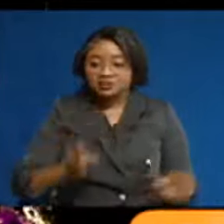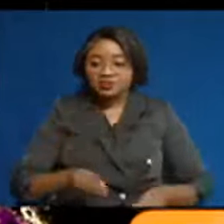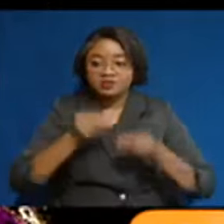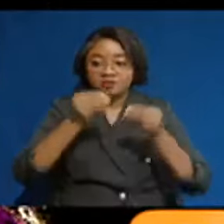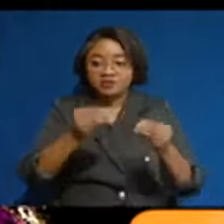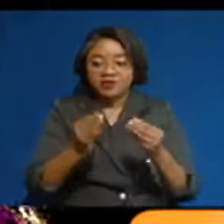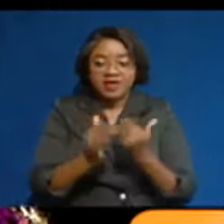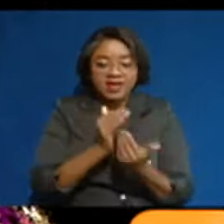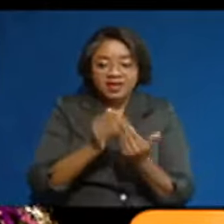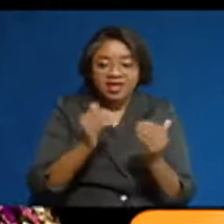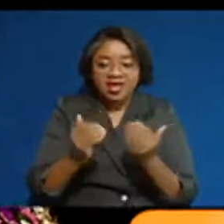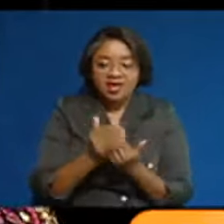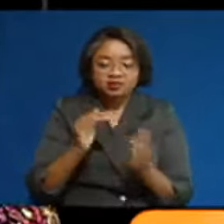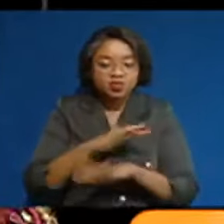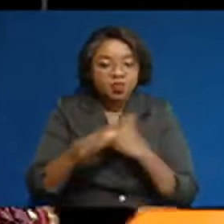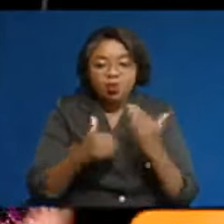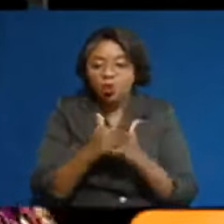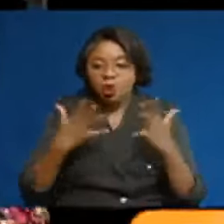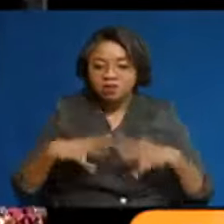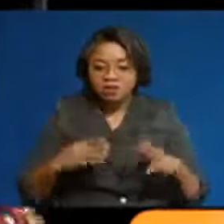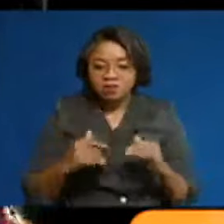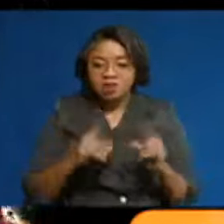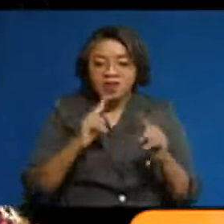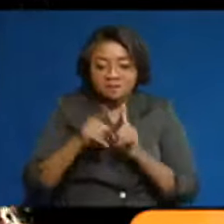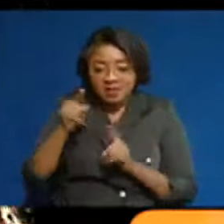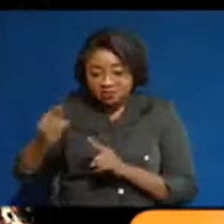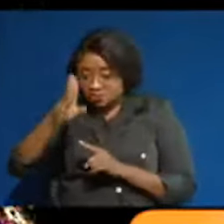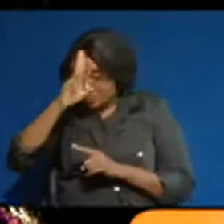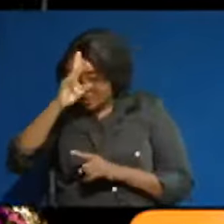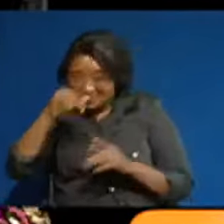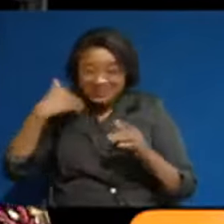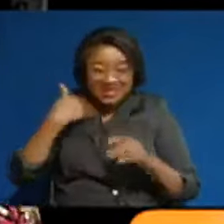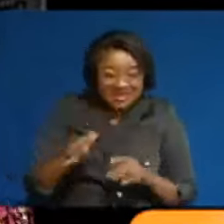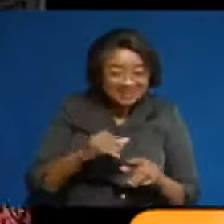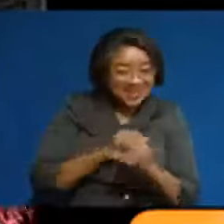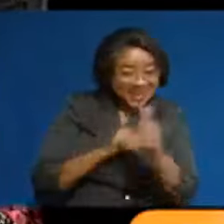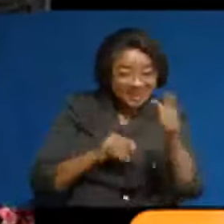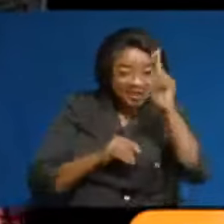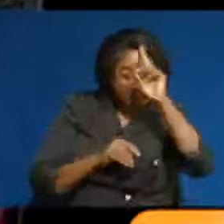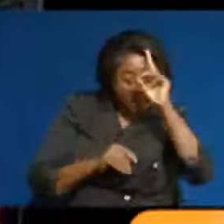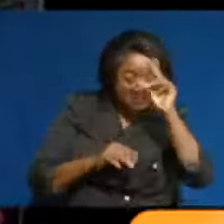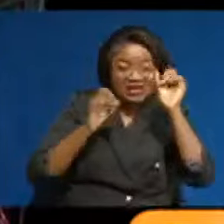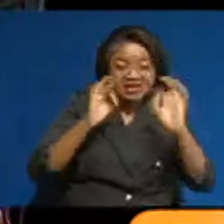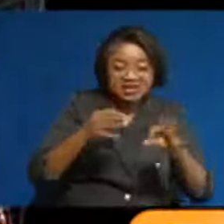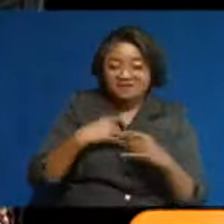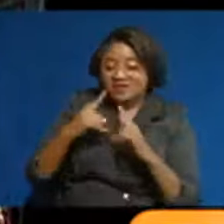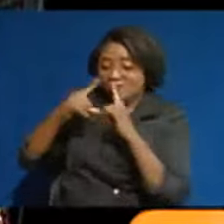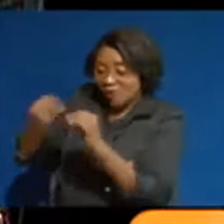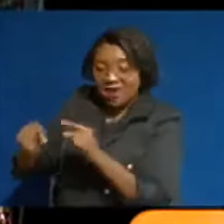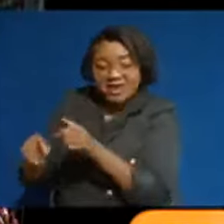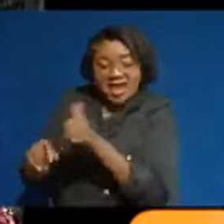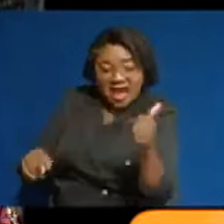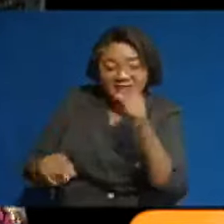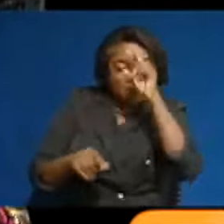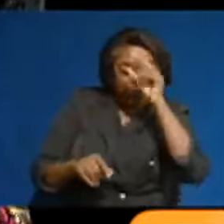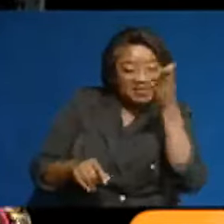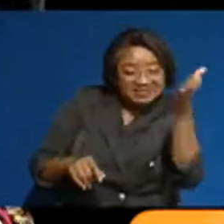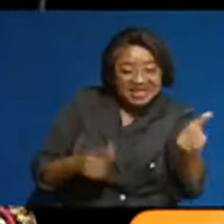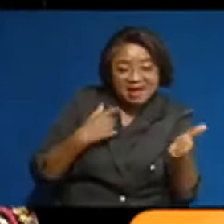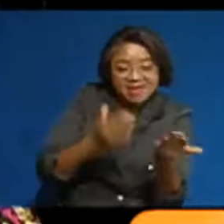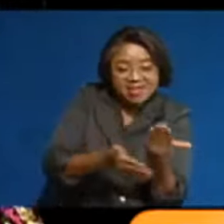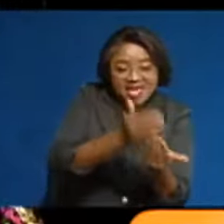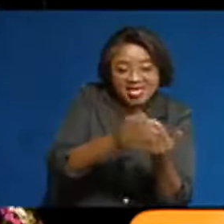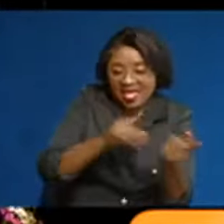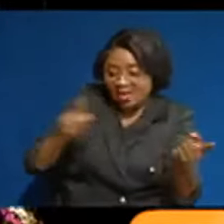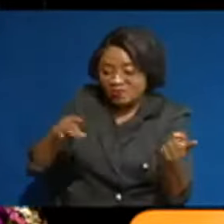are treating everyone. You guys hate each other that much that even if I mention your colleague is there, it doesn't move